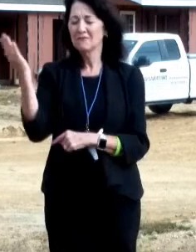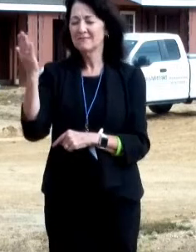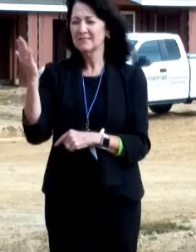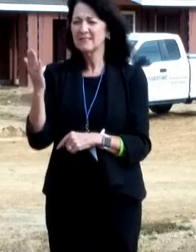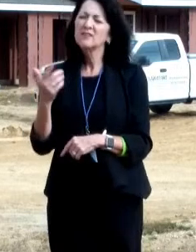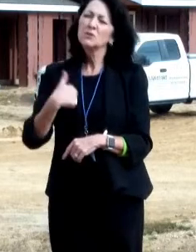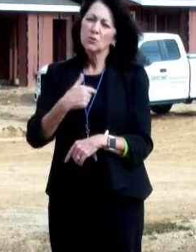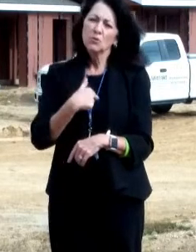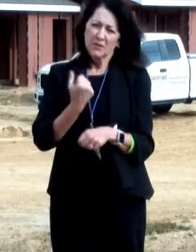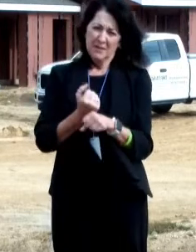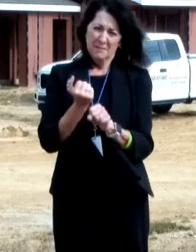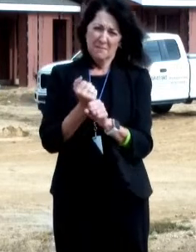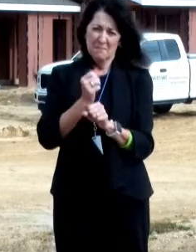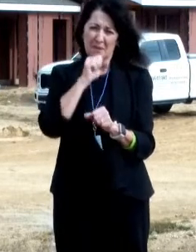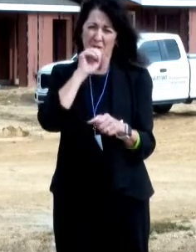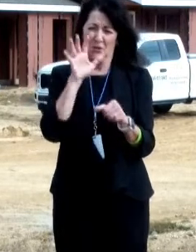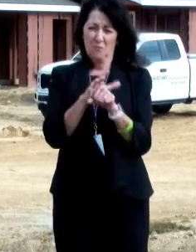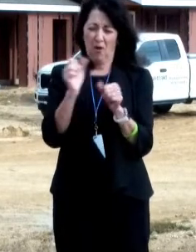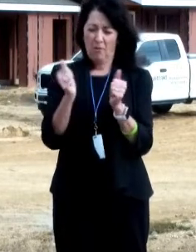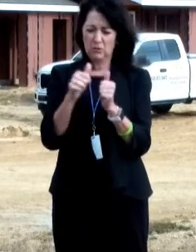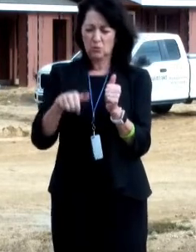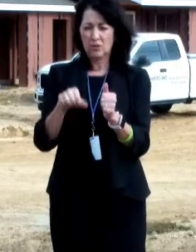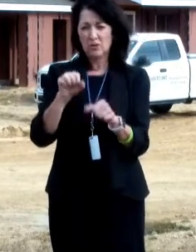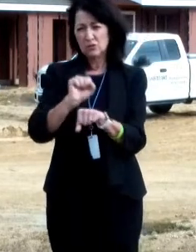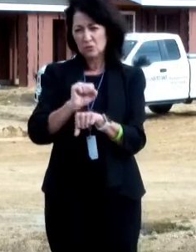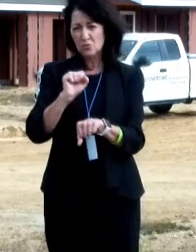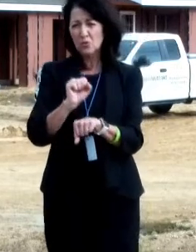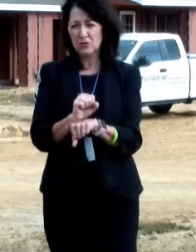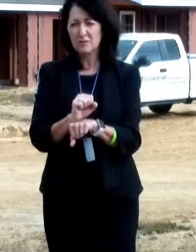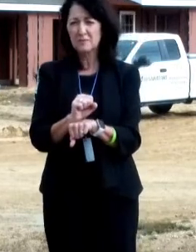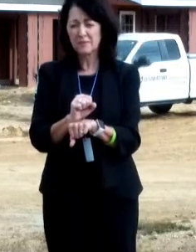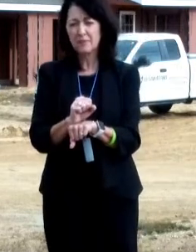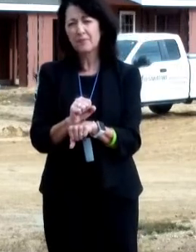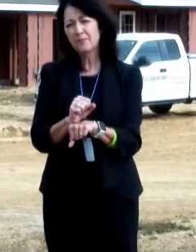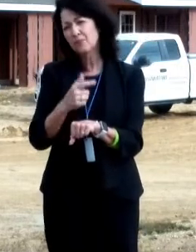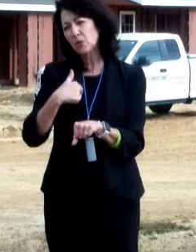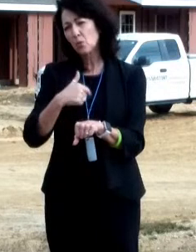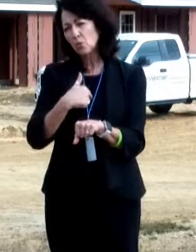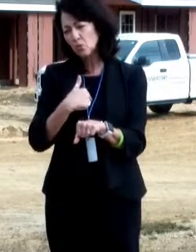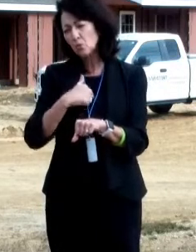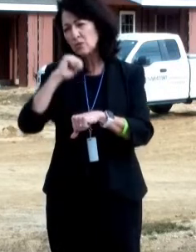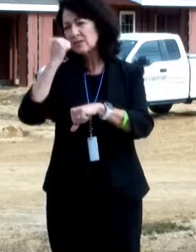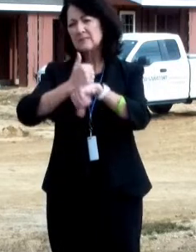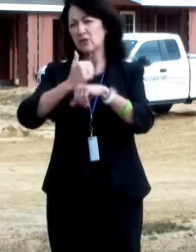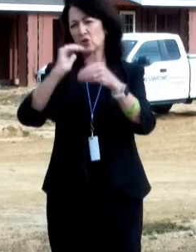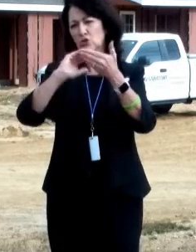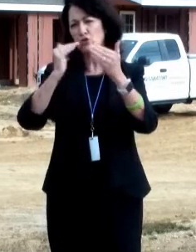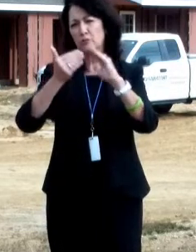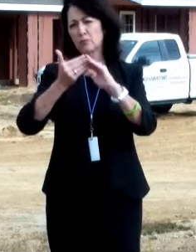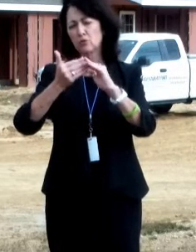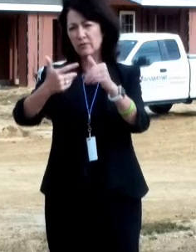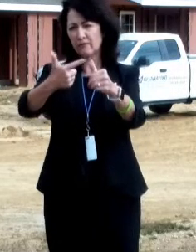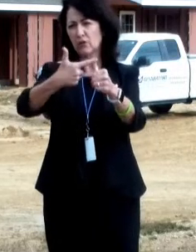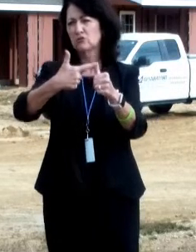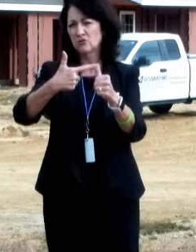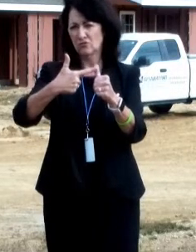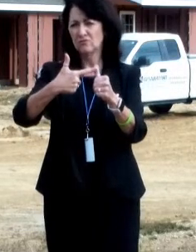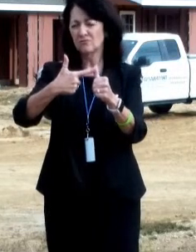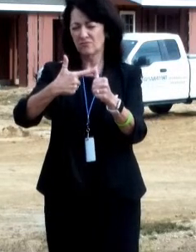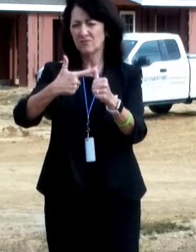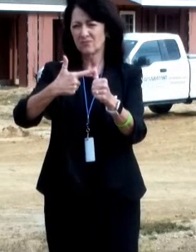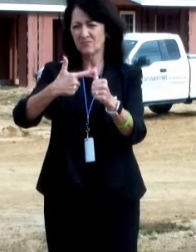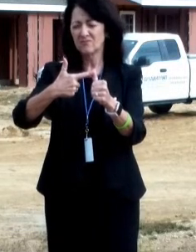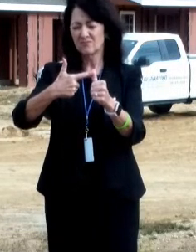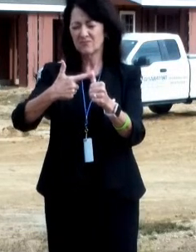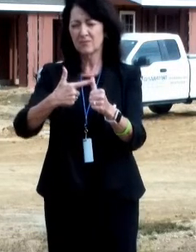We have a tagline at Reach Riverside, with the community, for the community. And we put the community at the forefront of everything we do. As an